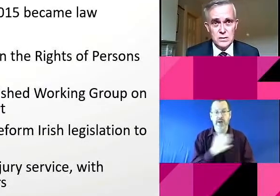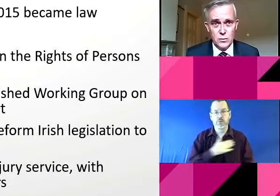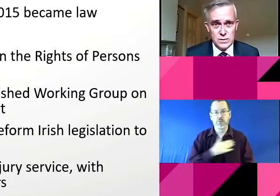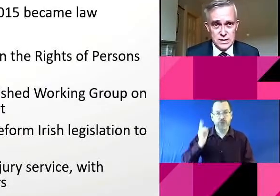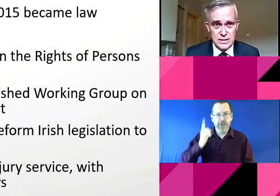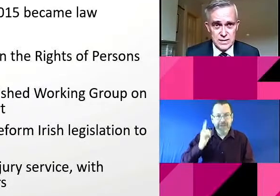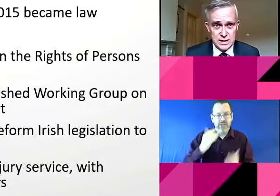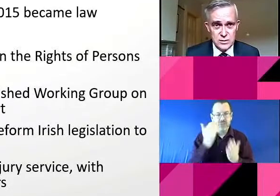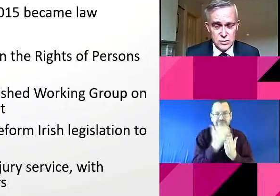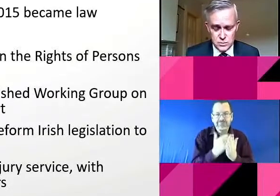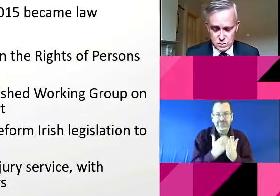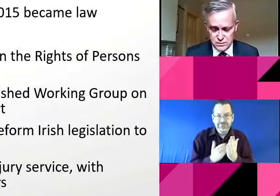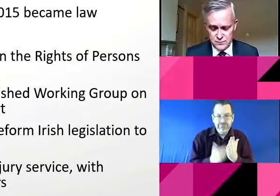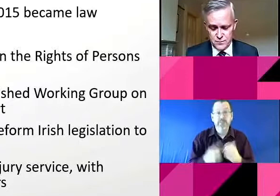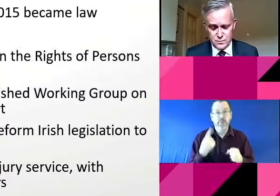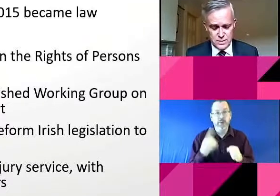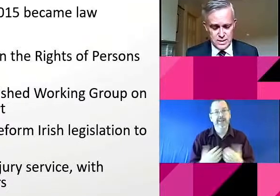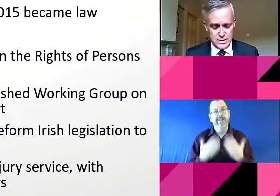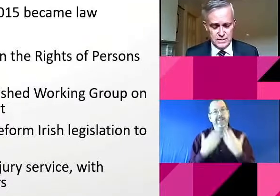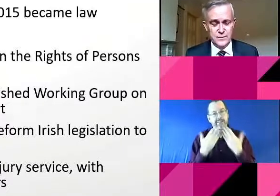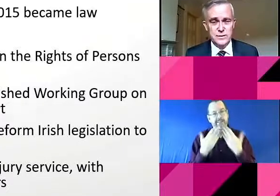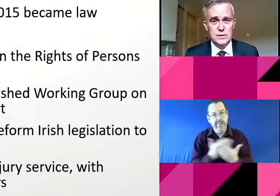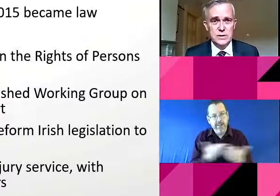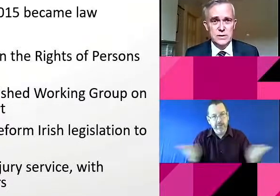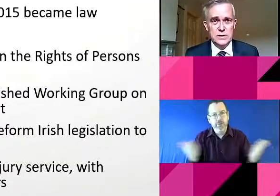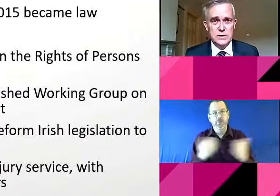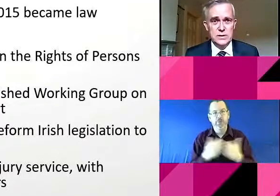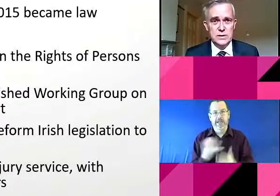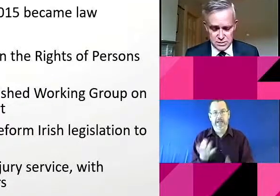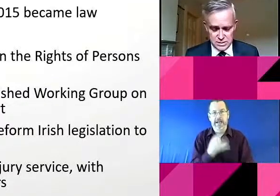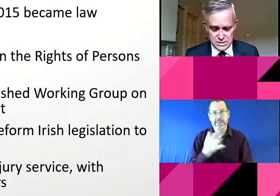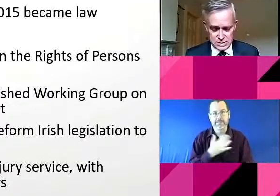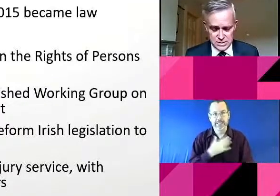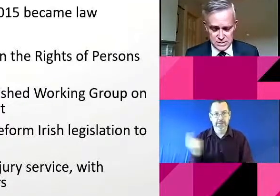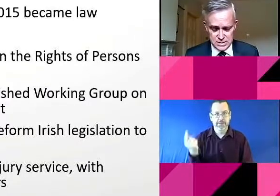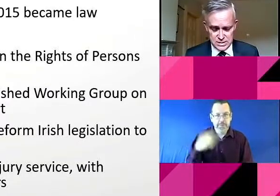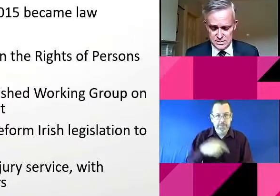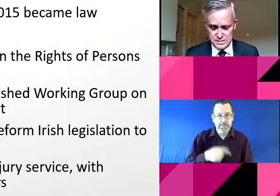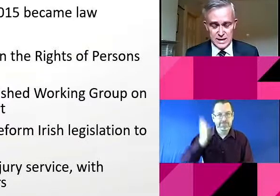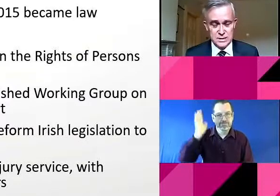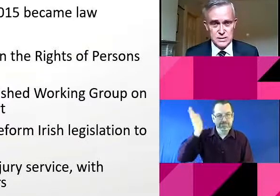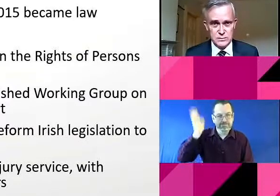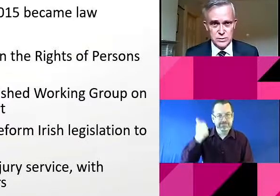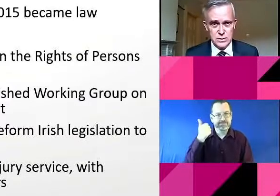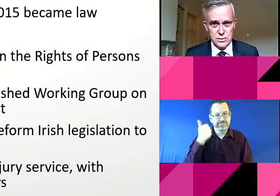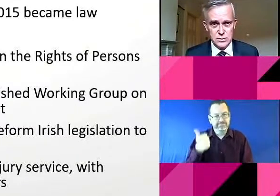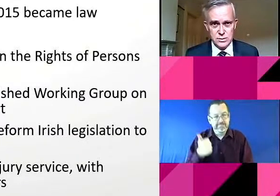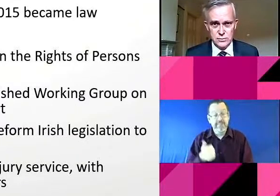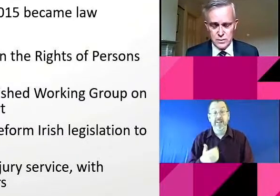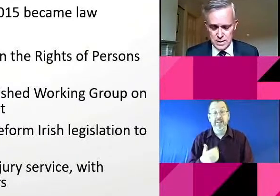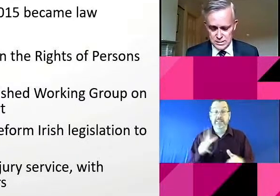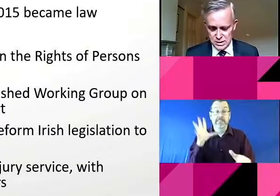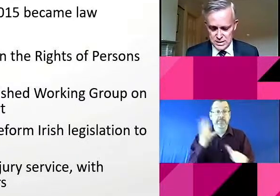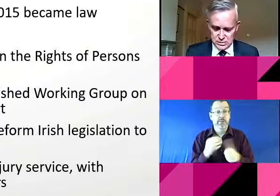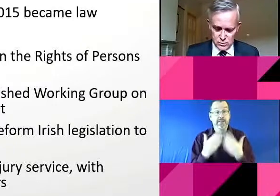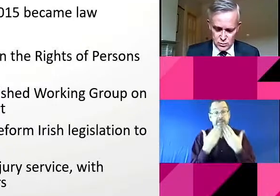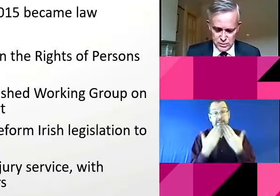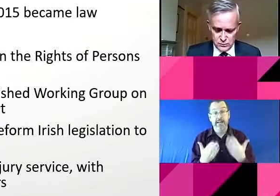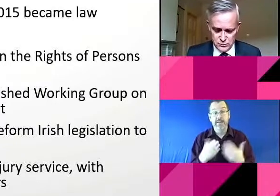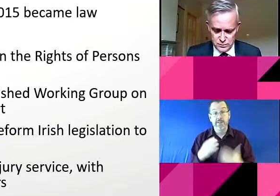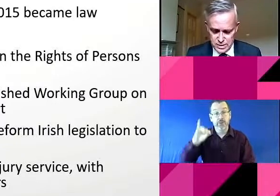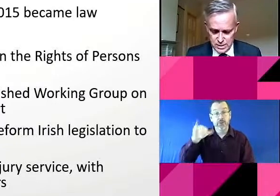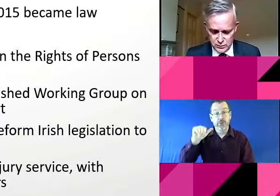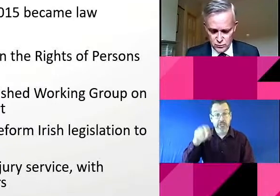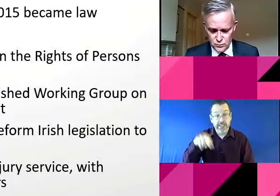then. Once again, thank you so much for inviting me to speak here today. And thanks in particular to Jason,